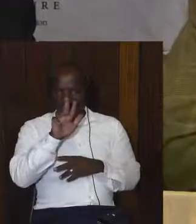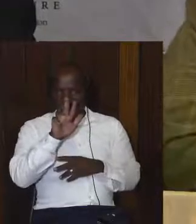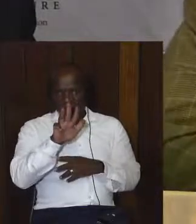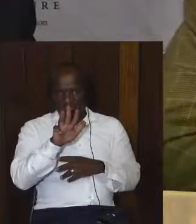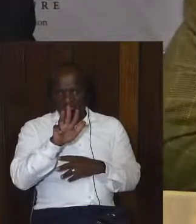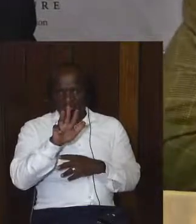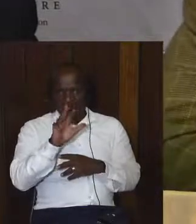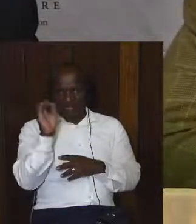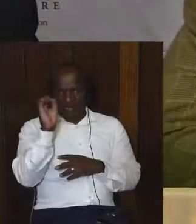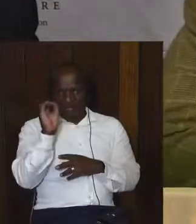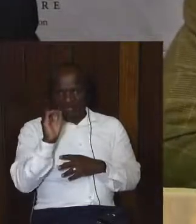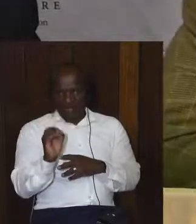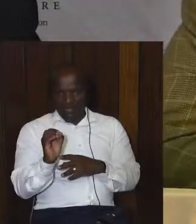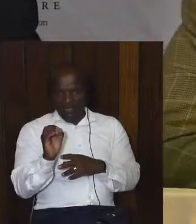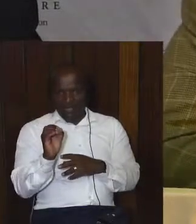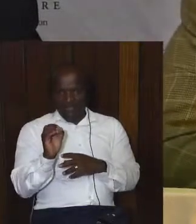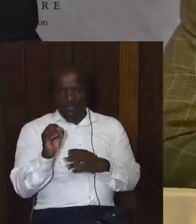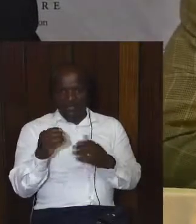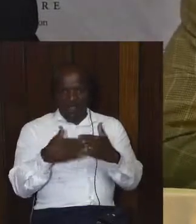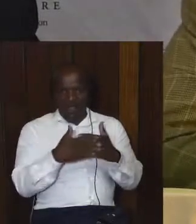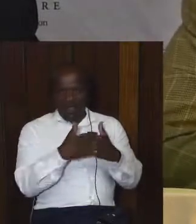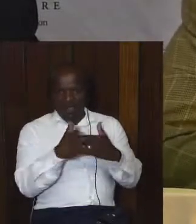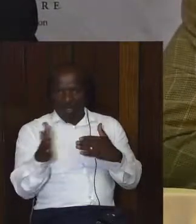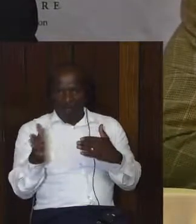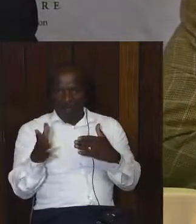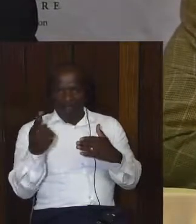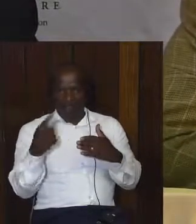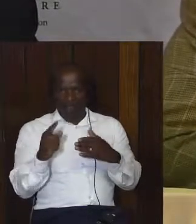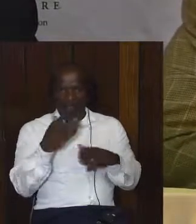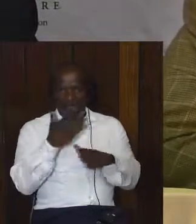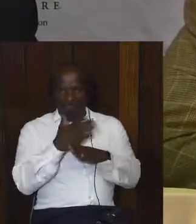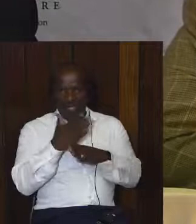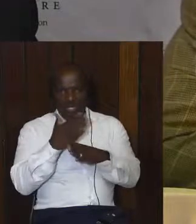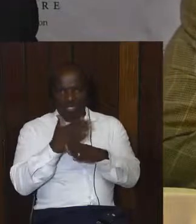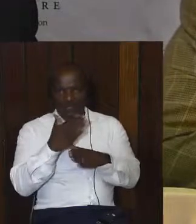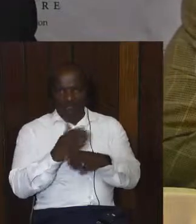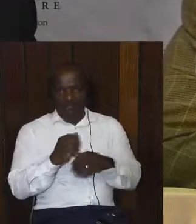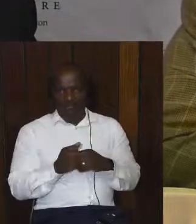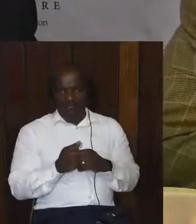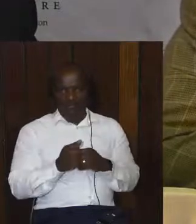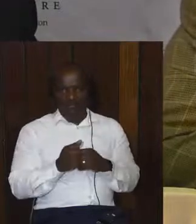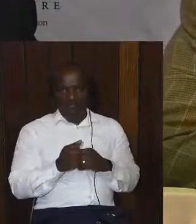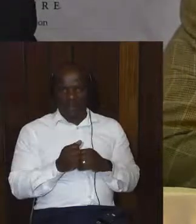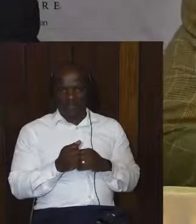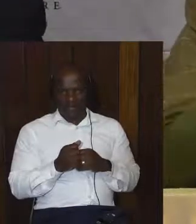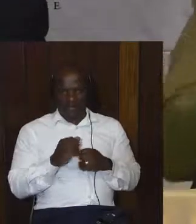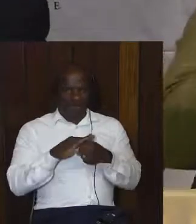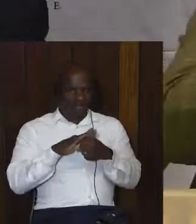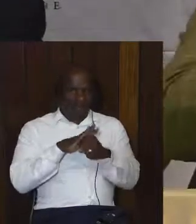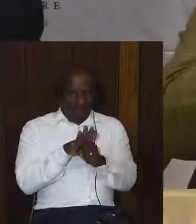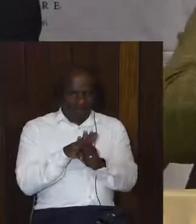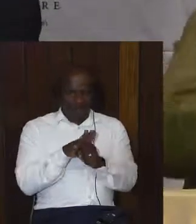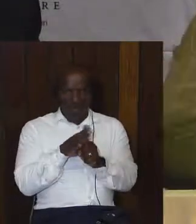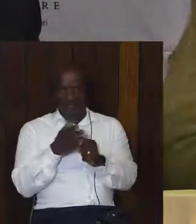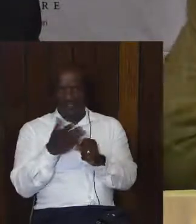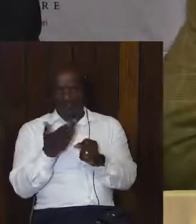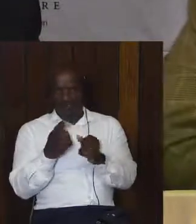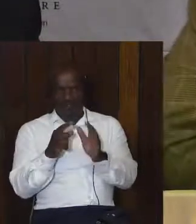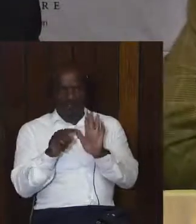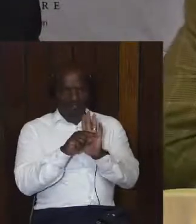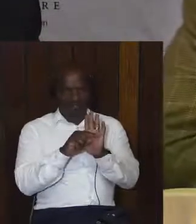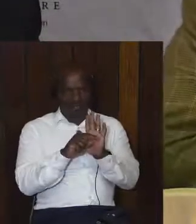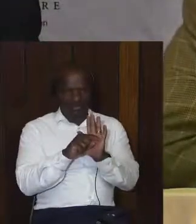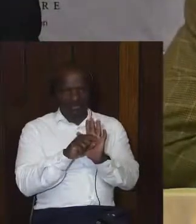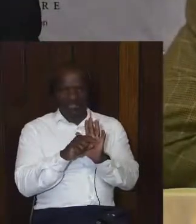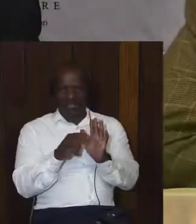rate, and I know that the MEC this morning spoke about COVID and the impact it had, but just can you give